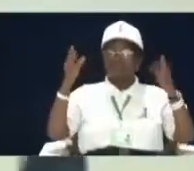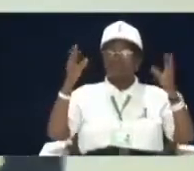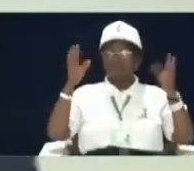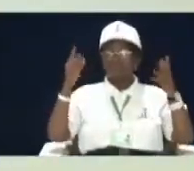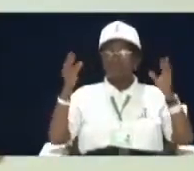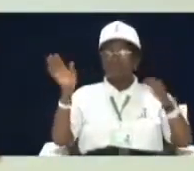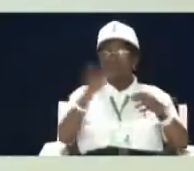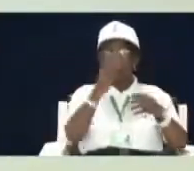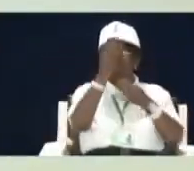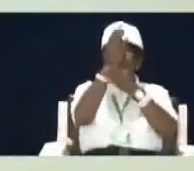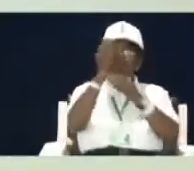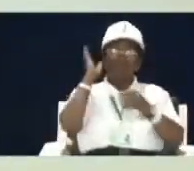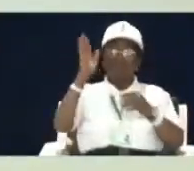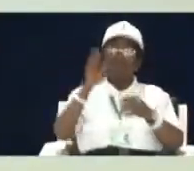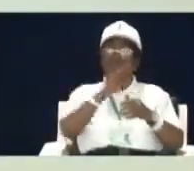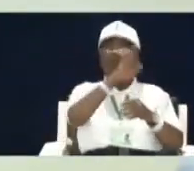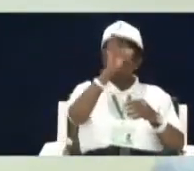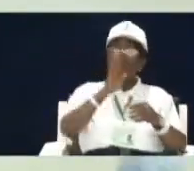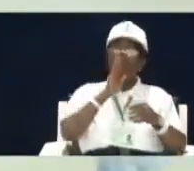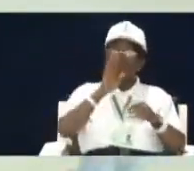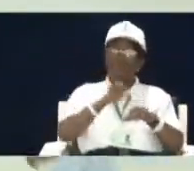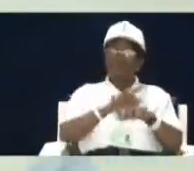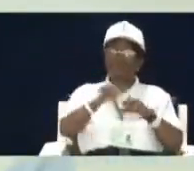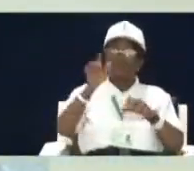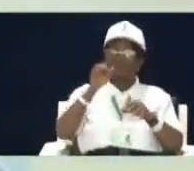Your hands will never be empty.